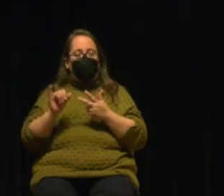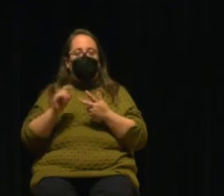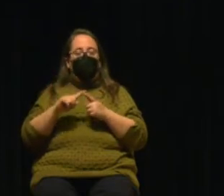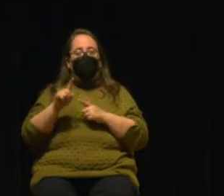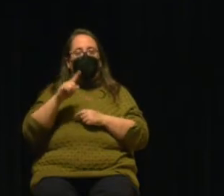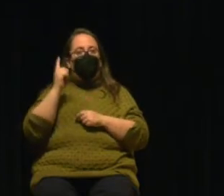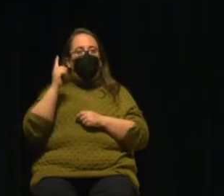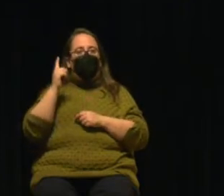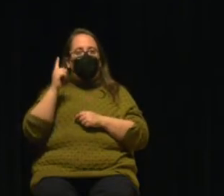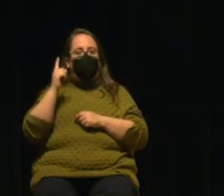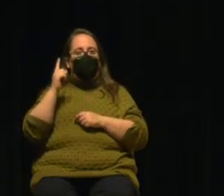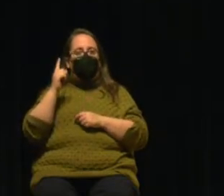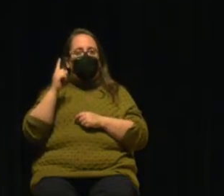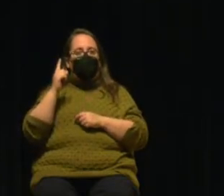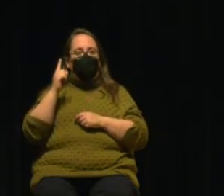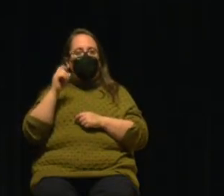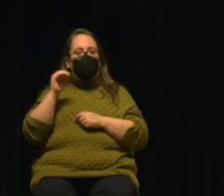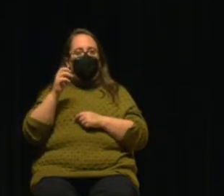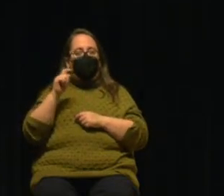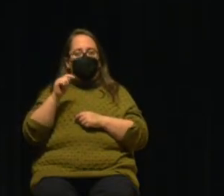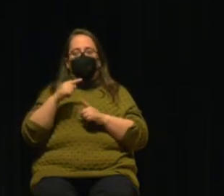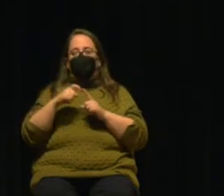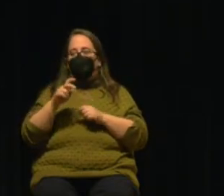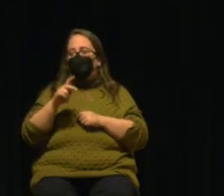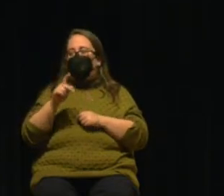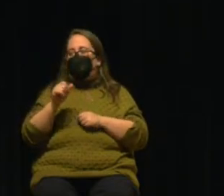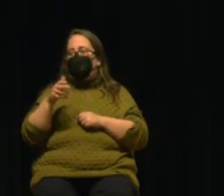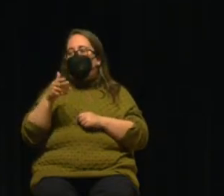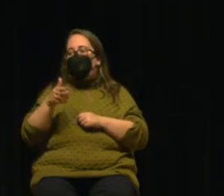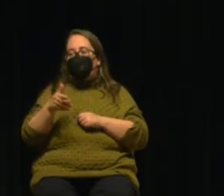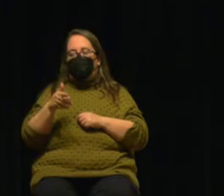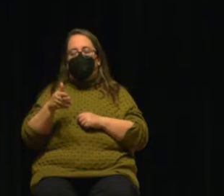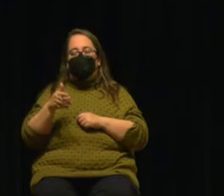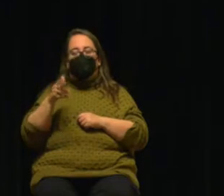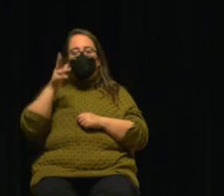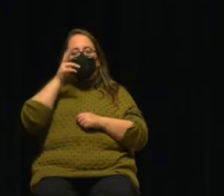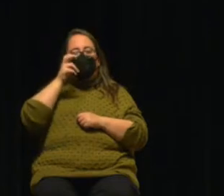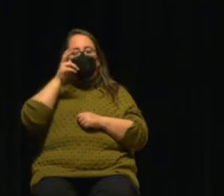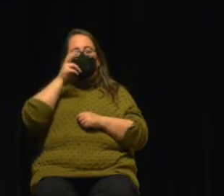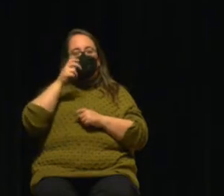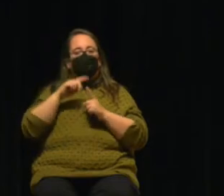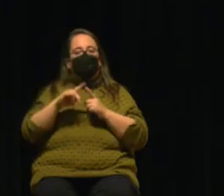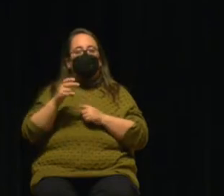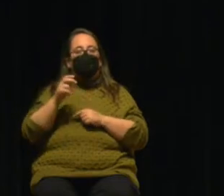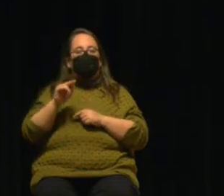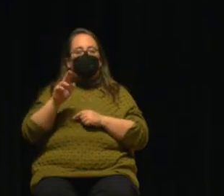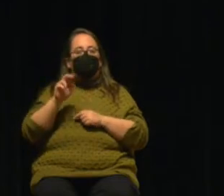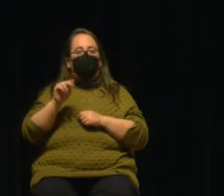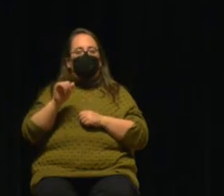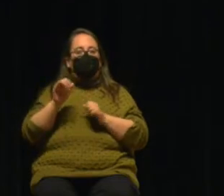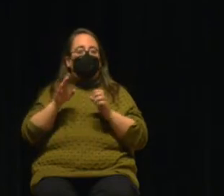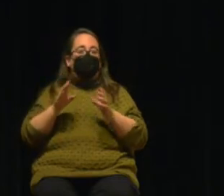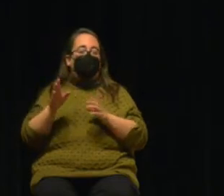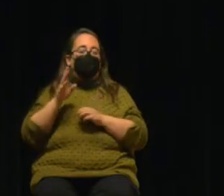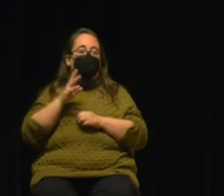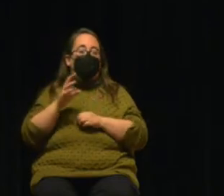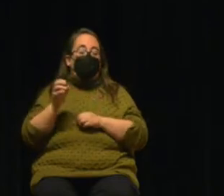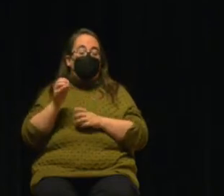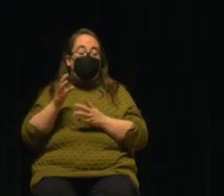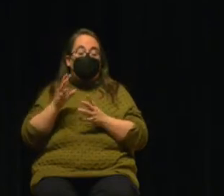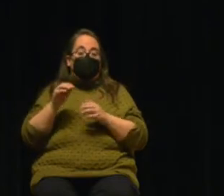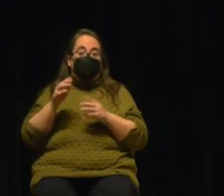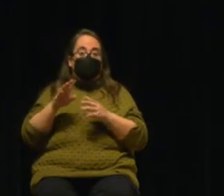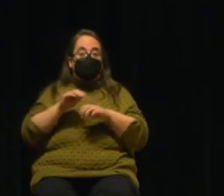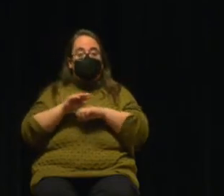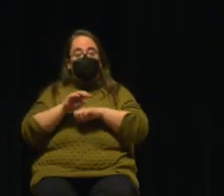Black abolitionists of Philadelphia who are there listening to John Brown's plan and weighing in on it and